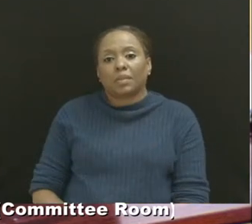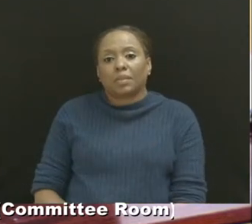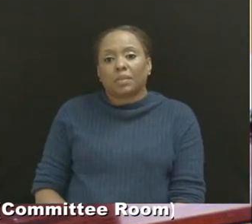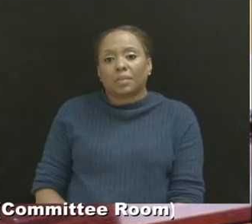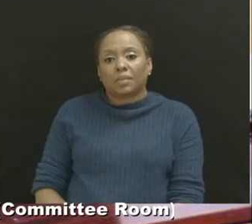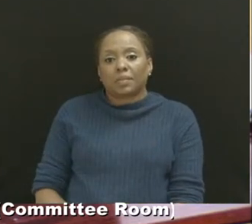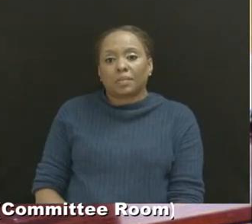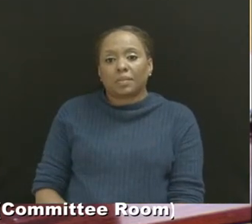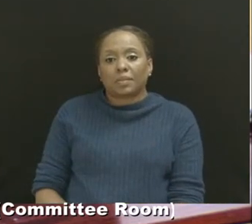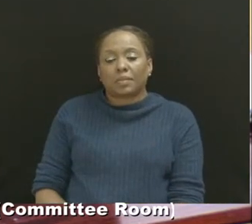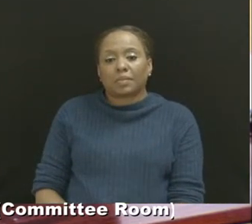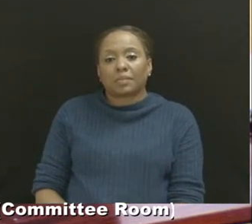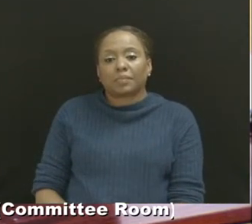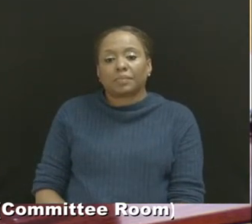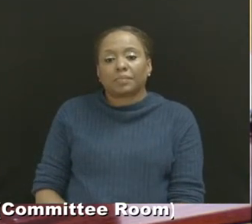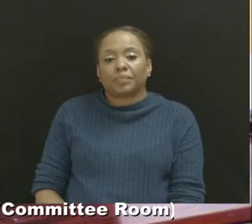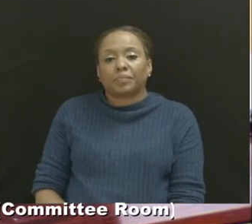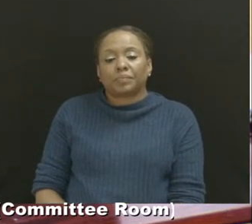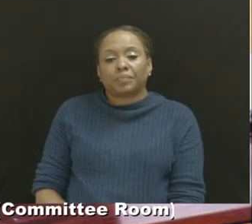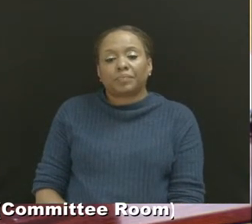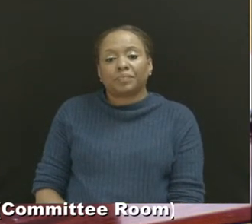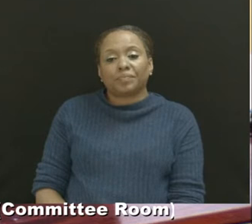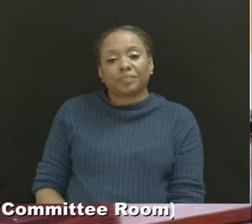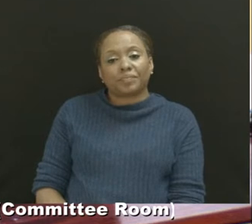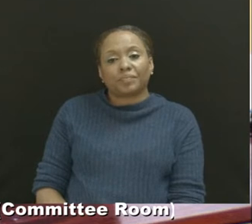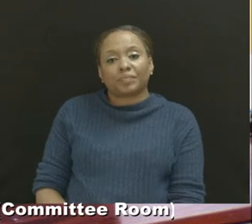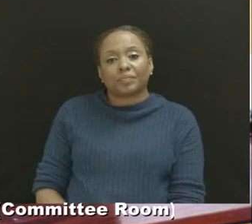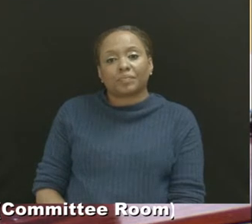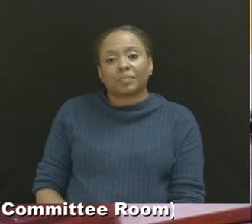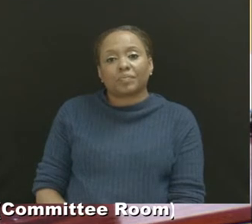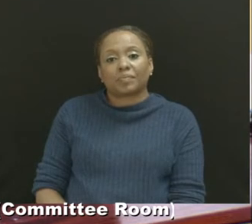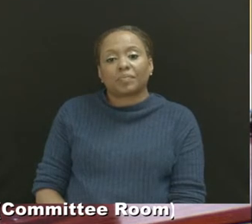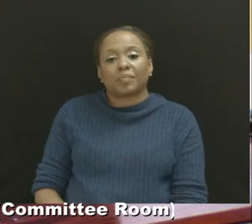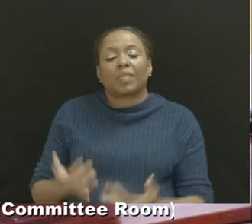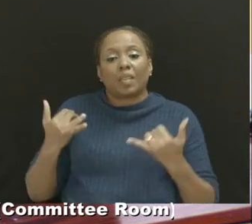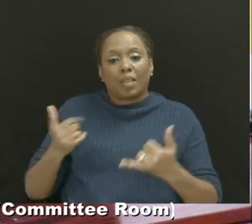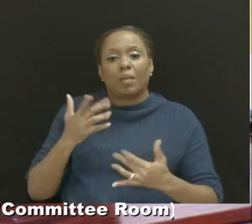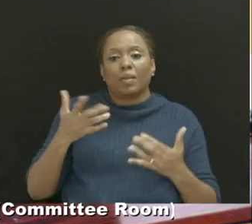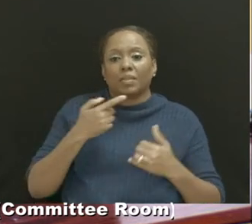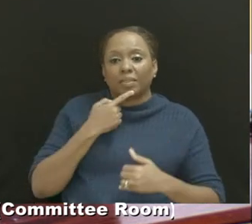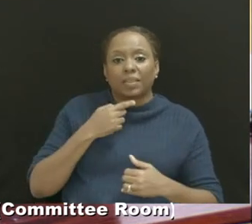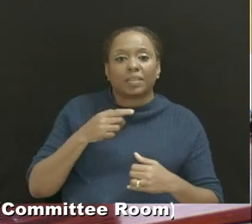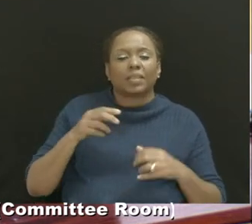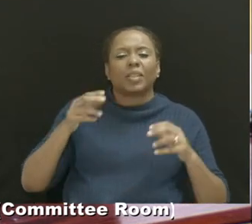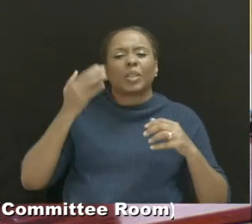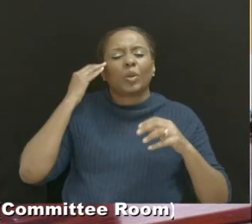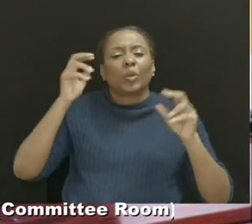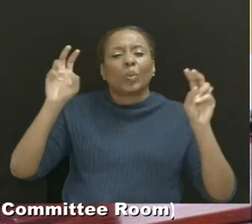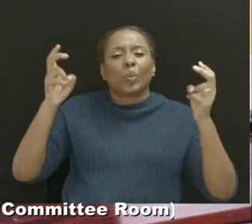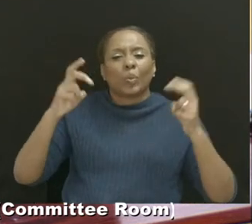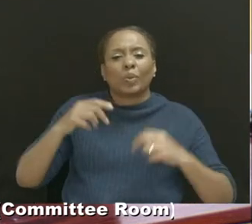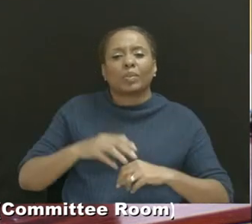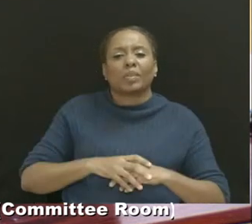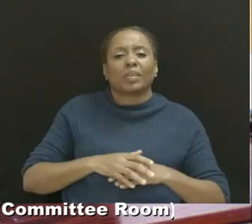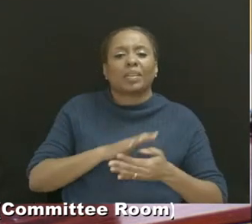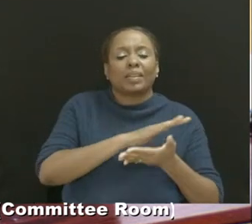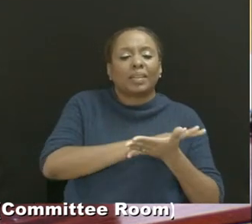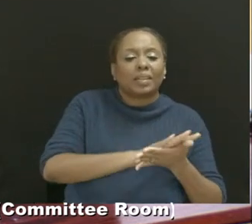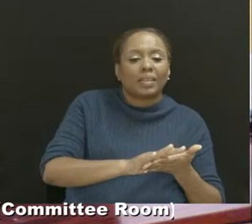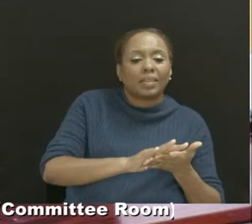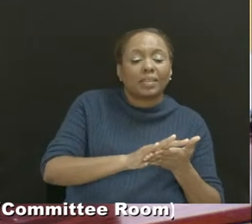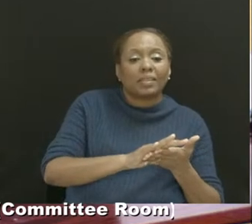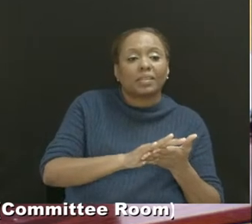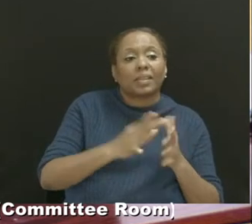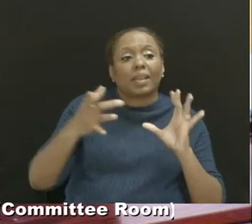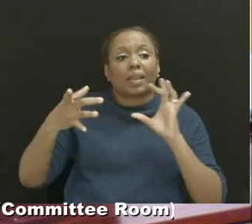am saying today that the little nugget that says cleanliness is next to godliness is not a nugget that you can